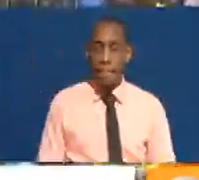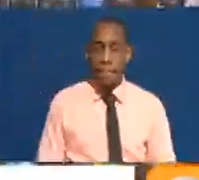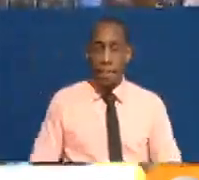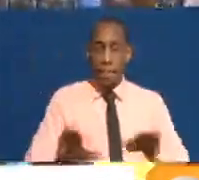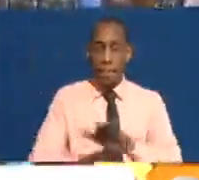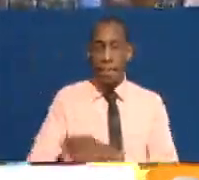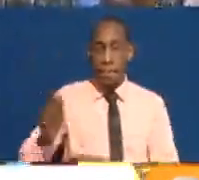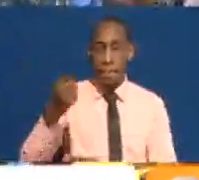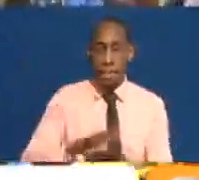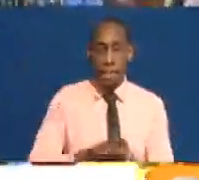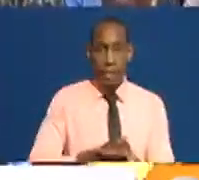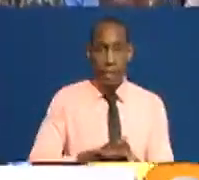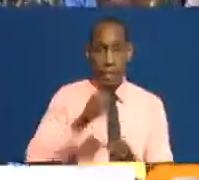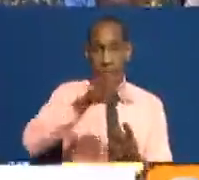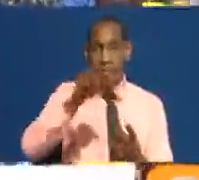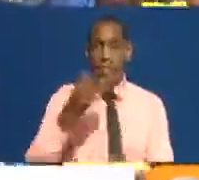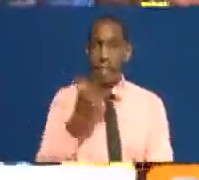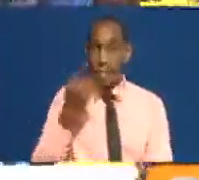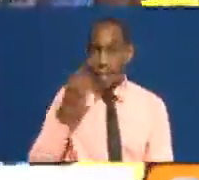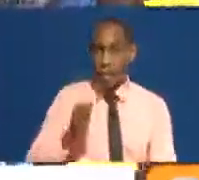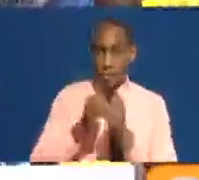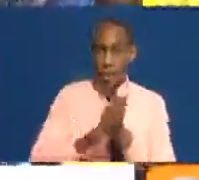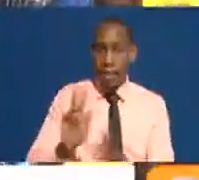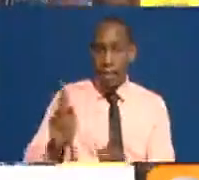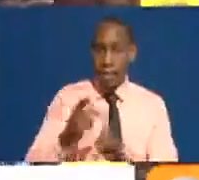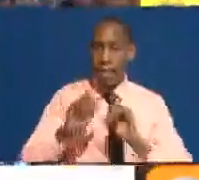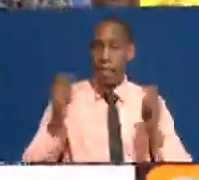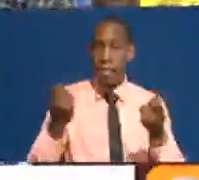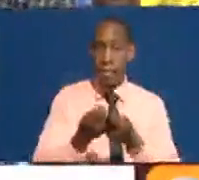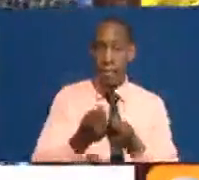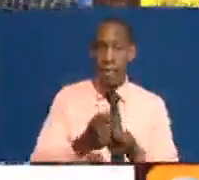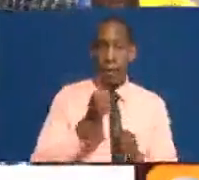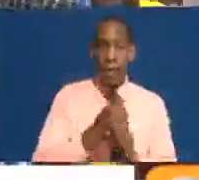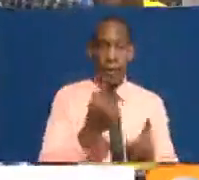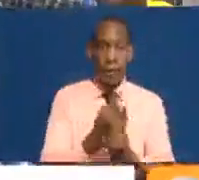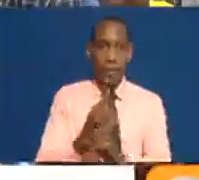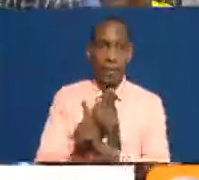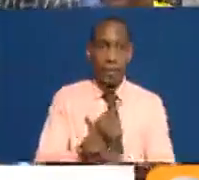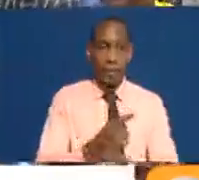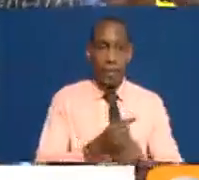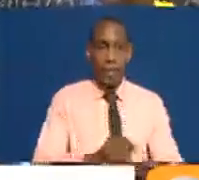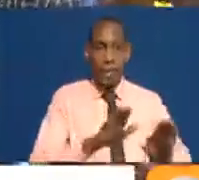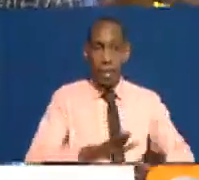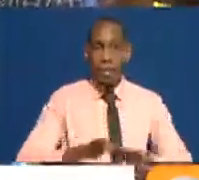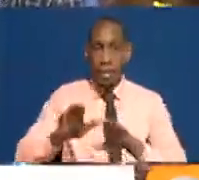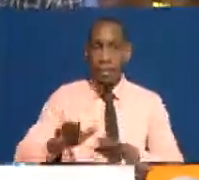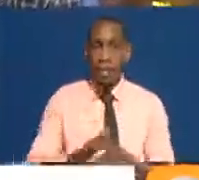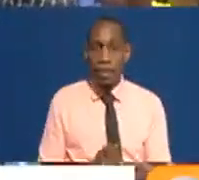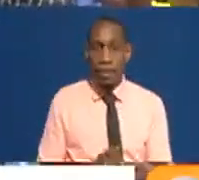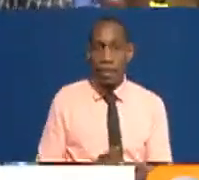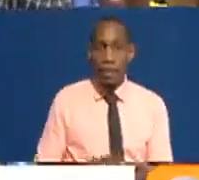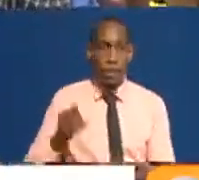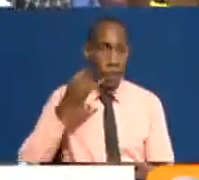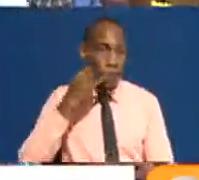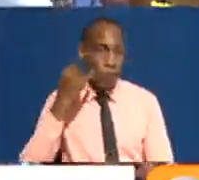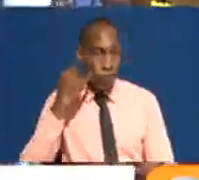Deputy President-elect Rigathi Gachagua and the Kenya Kwanza Brigade held a series of rallies in Lower Solai, Majani